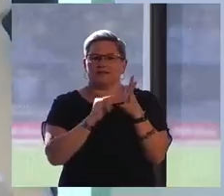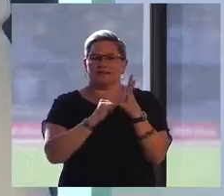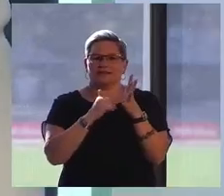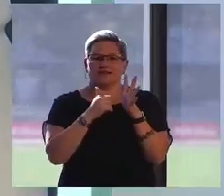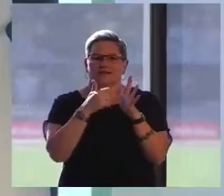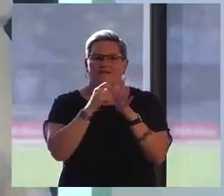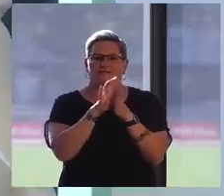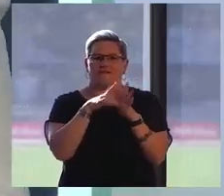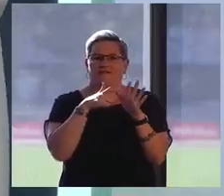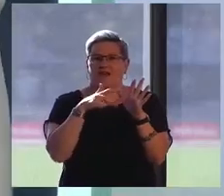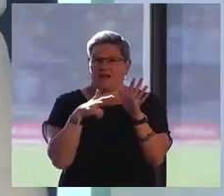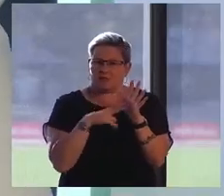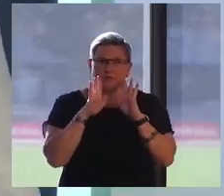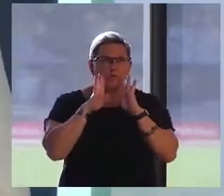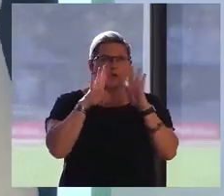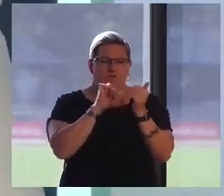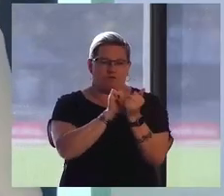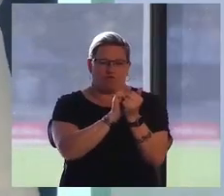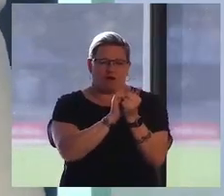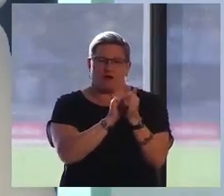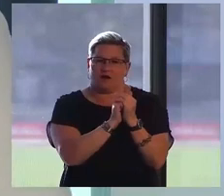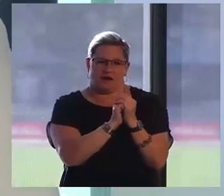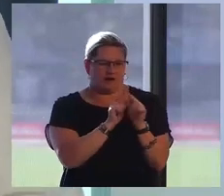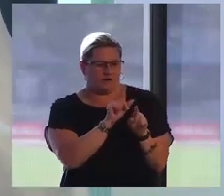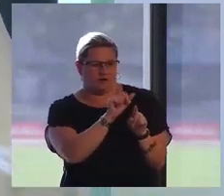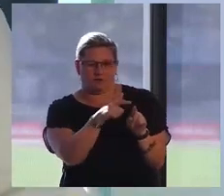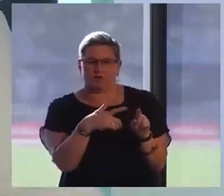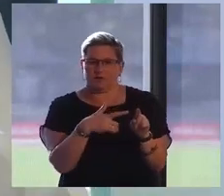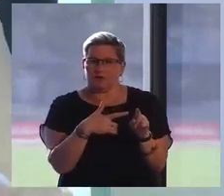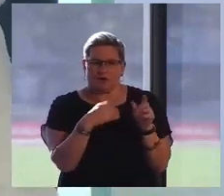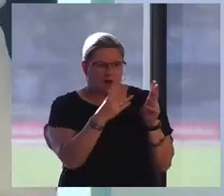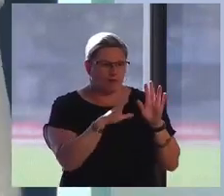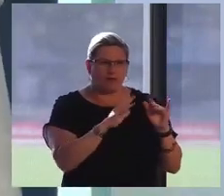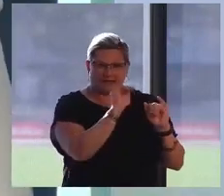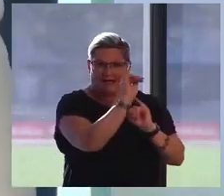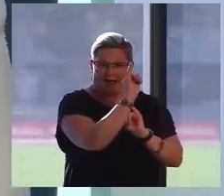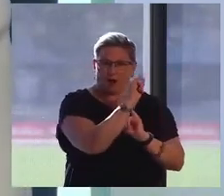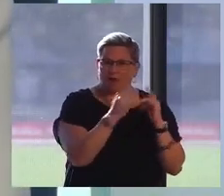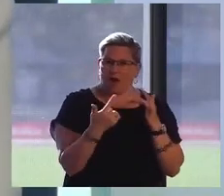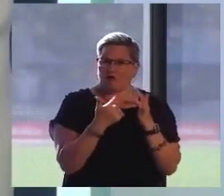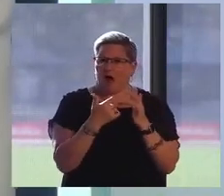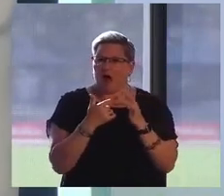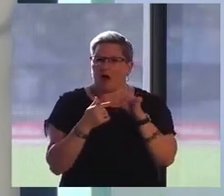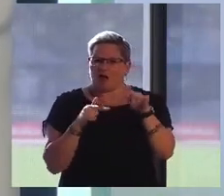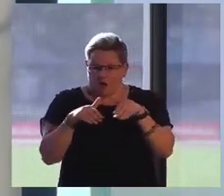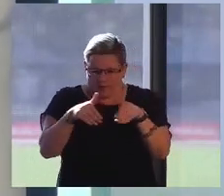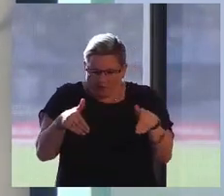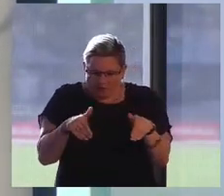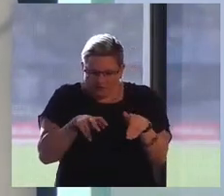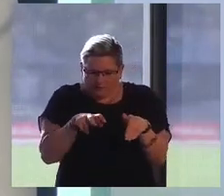yes, climate change is incredibly urgent, but there are many other planetary boundaries that we're also exceeding, and nature and biodiversity being one of